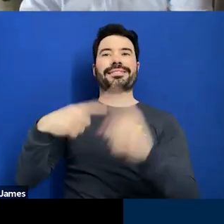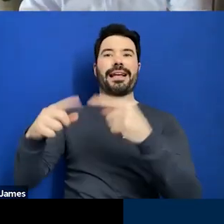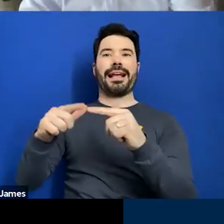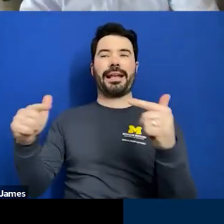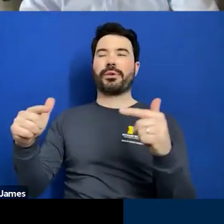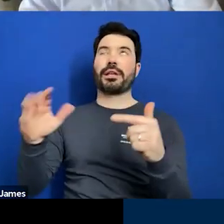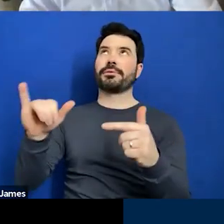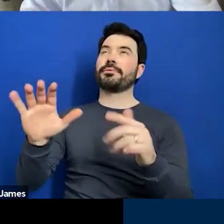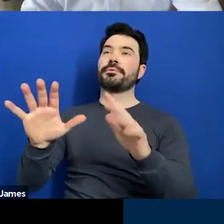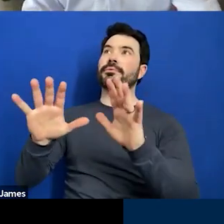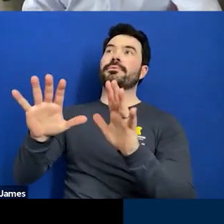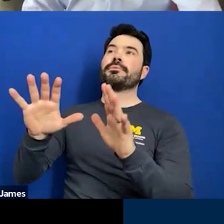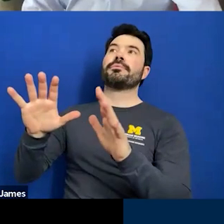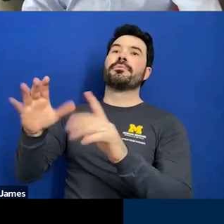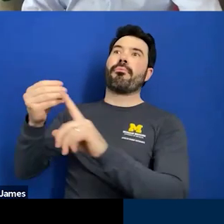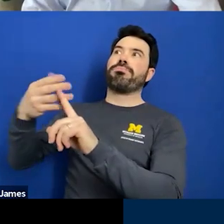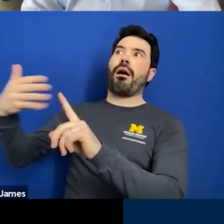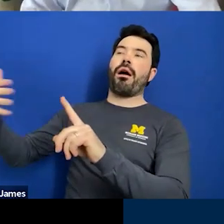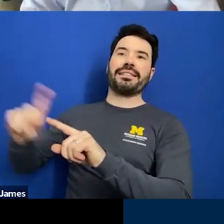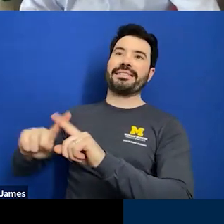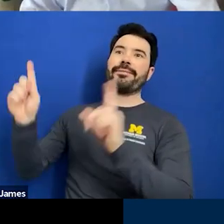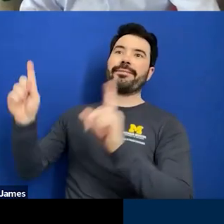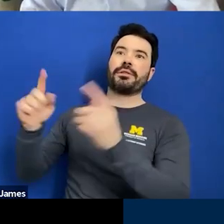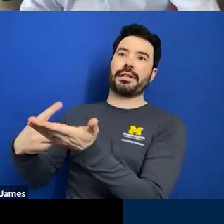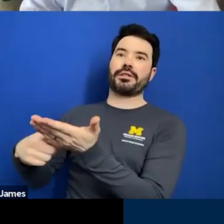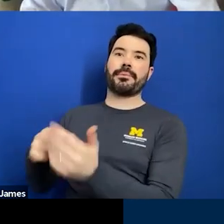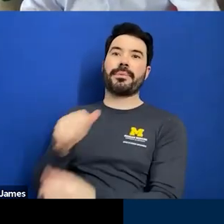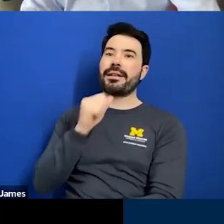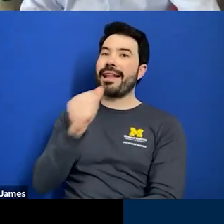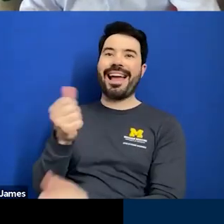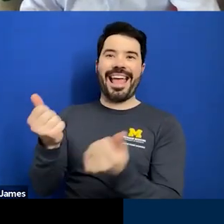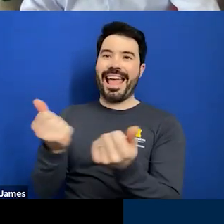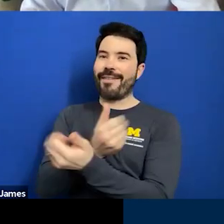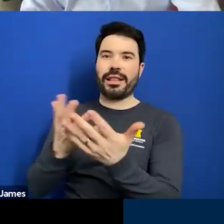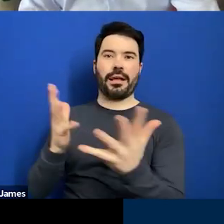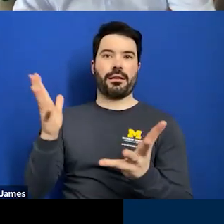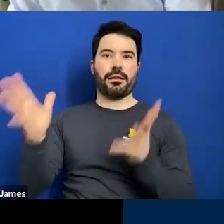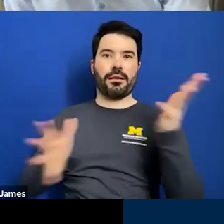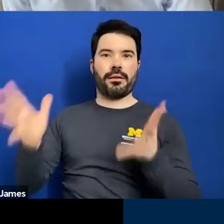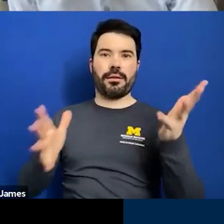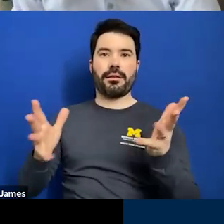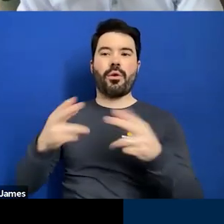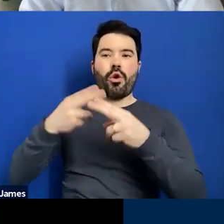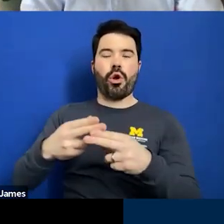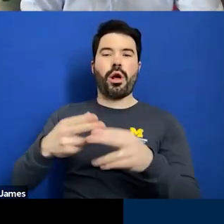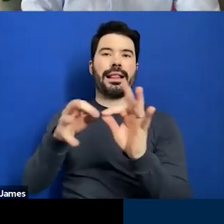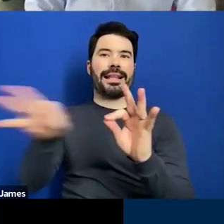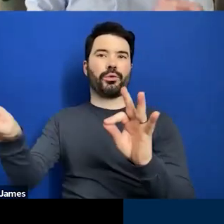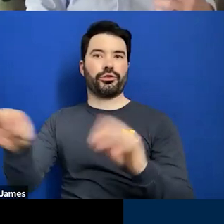another whole other discussion, but not everything signed on the hand is a language.